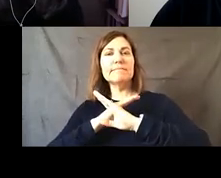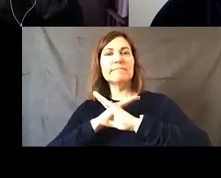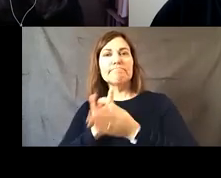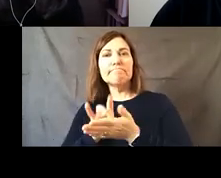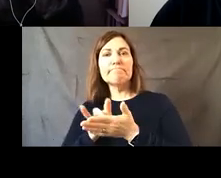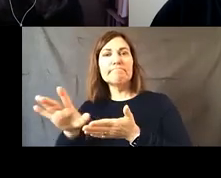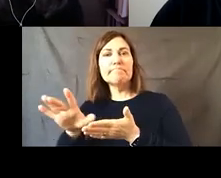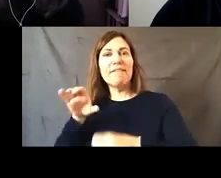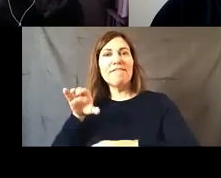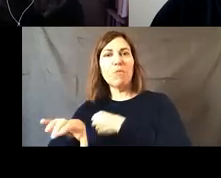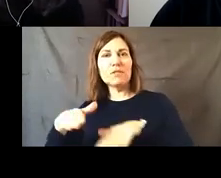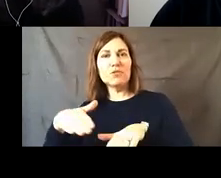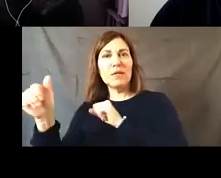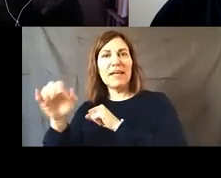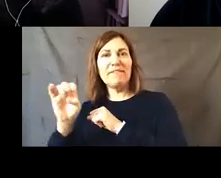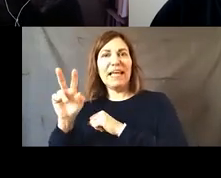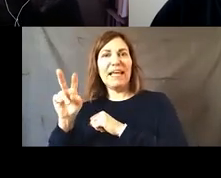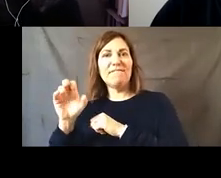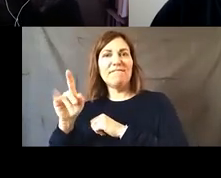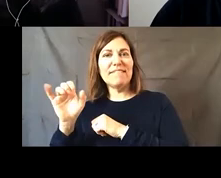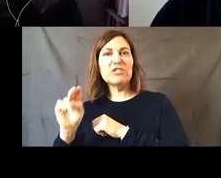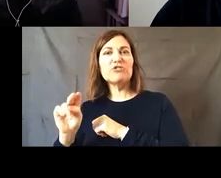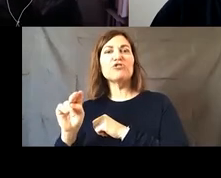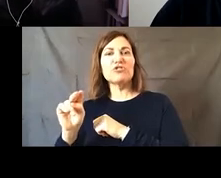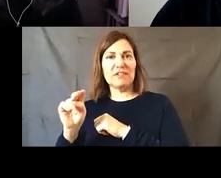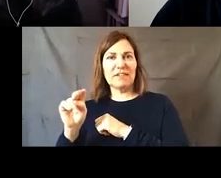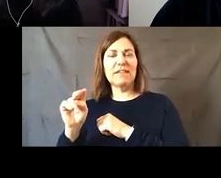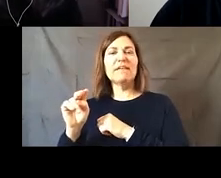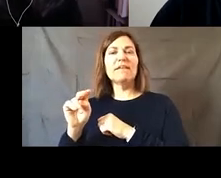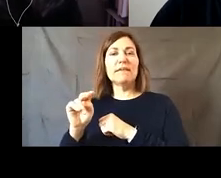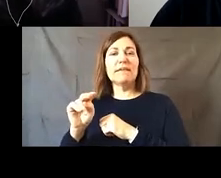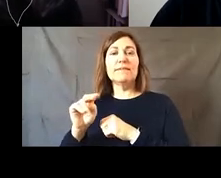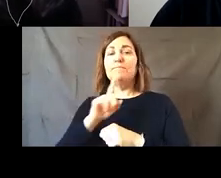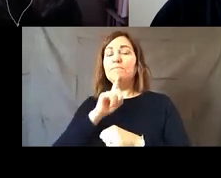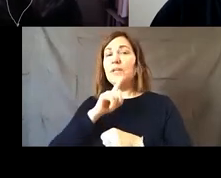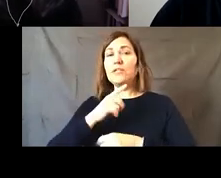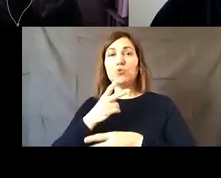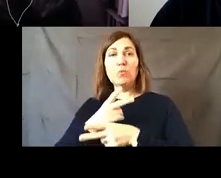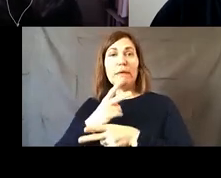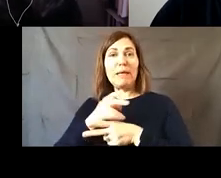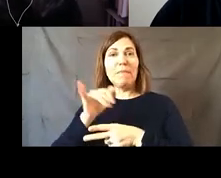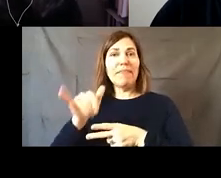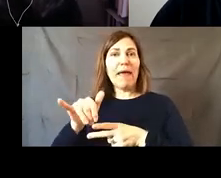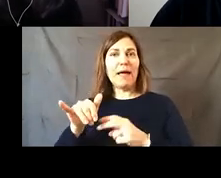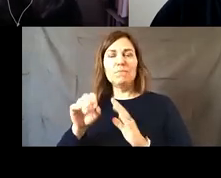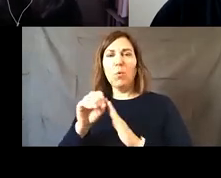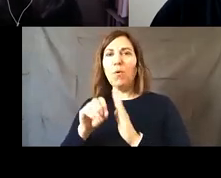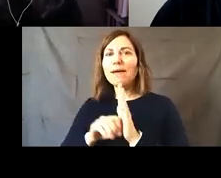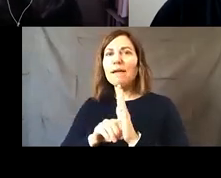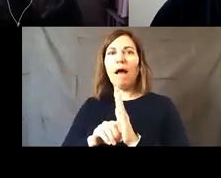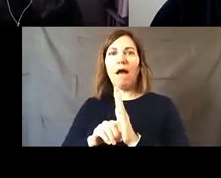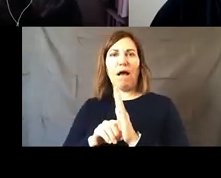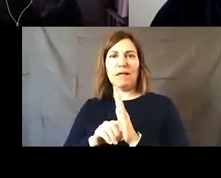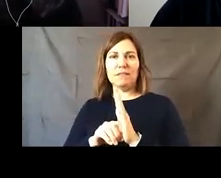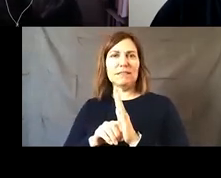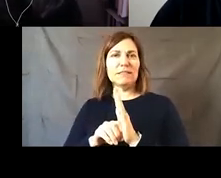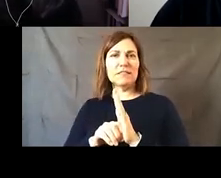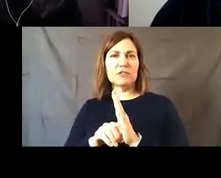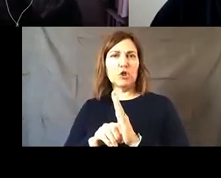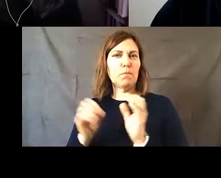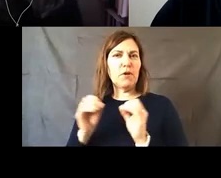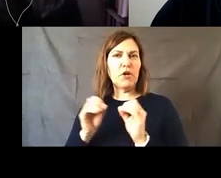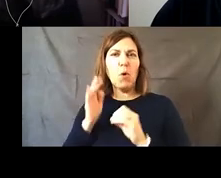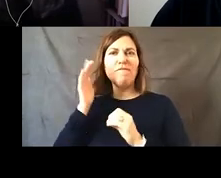eviction and keeping the ordinance from being challenged gives us the power